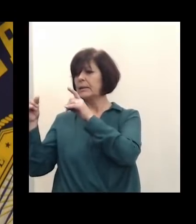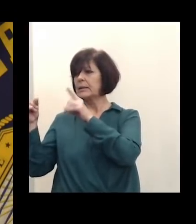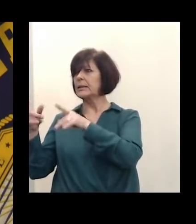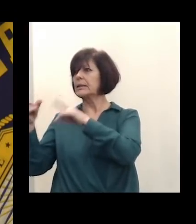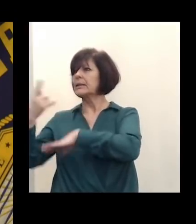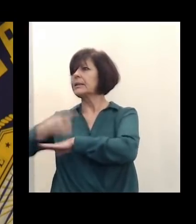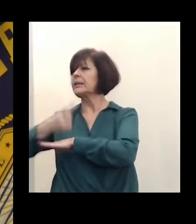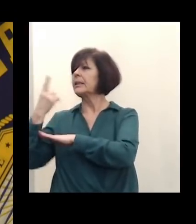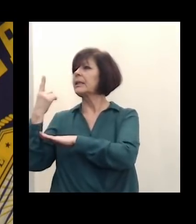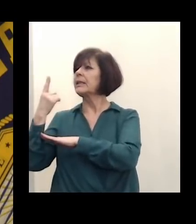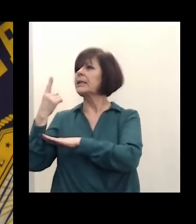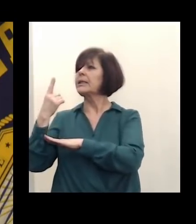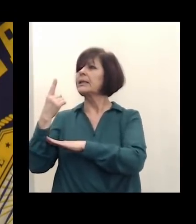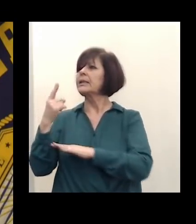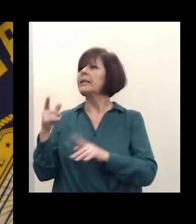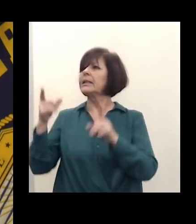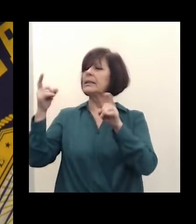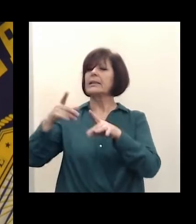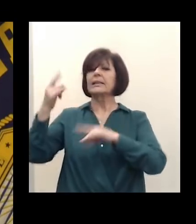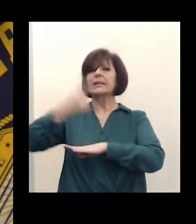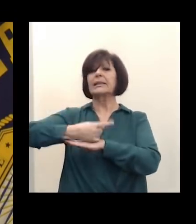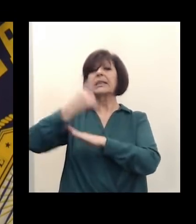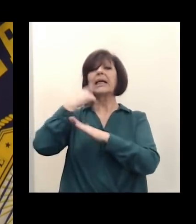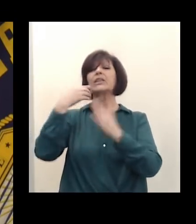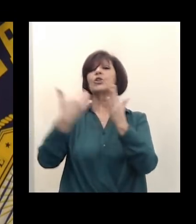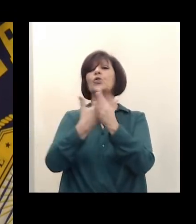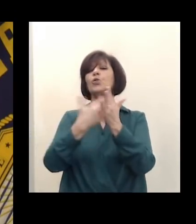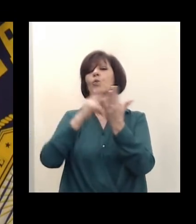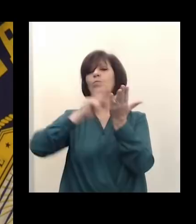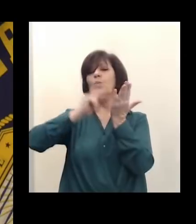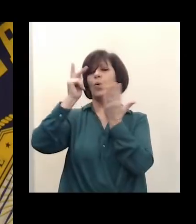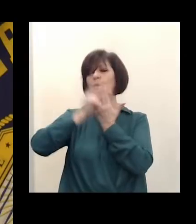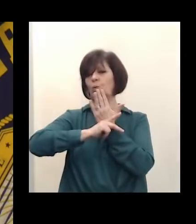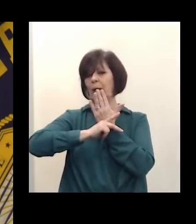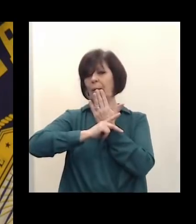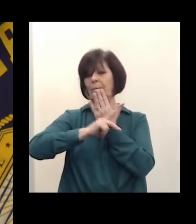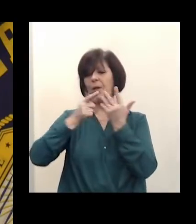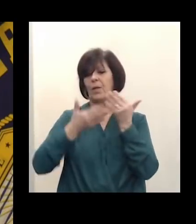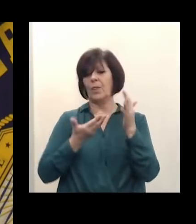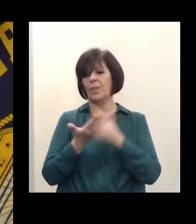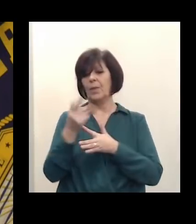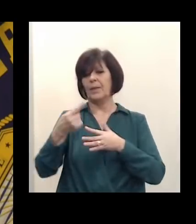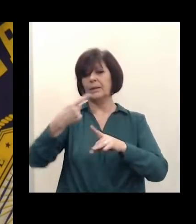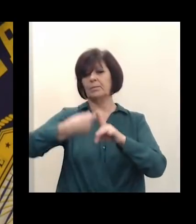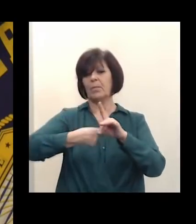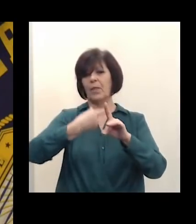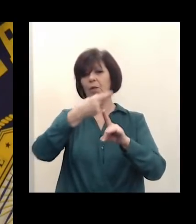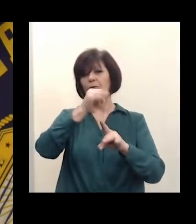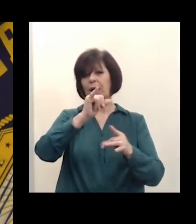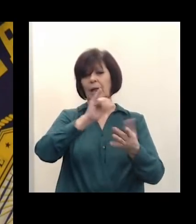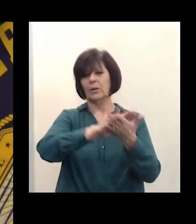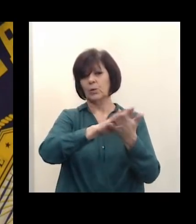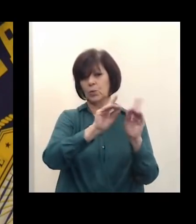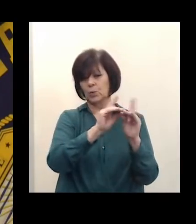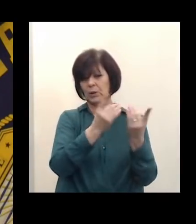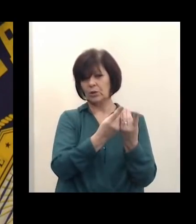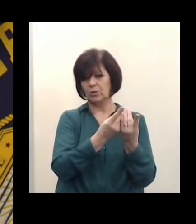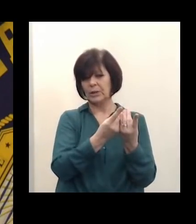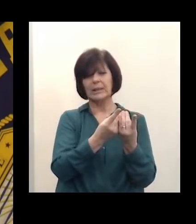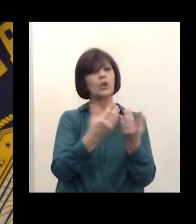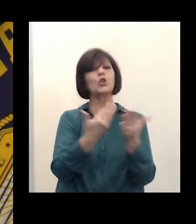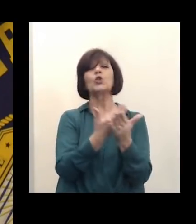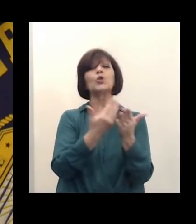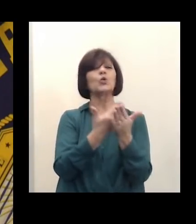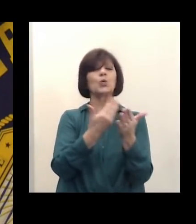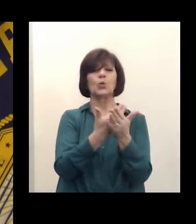The Test to Stay program is a pilot program that is going to run through the remainder of this month in the town of Grand Island School District. That is, of